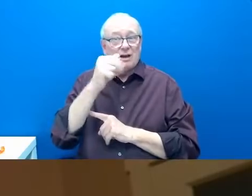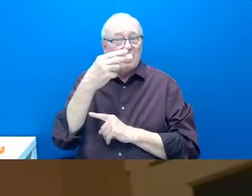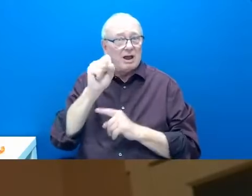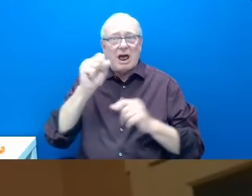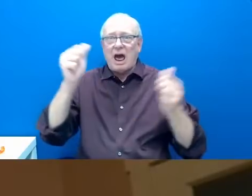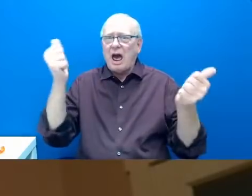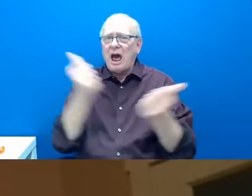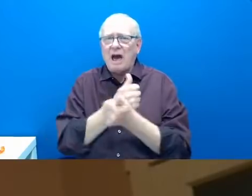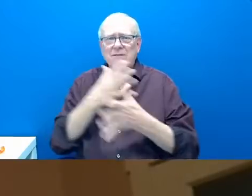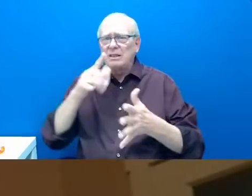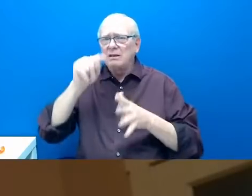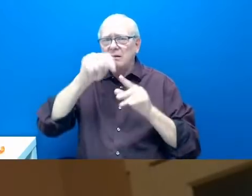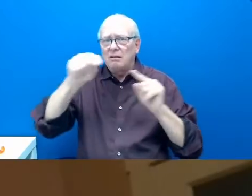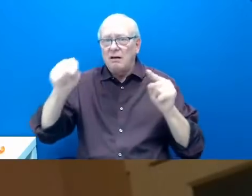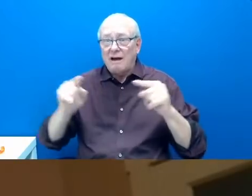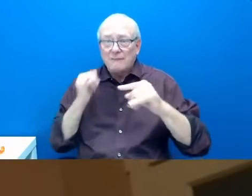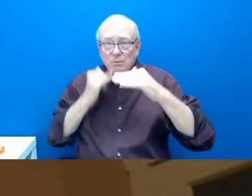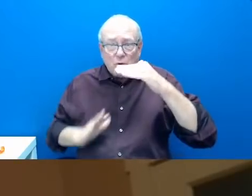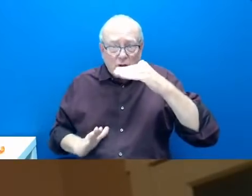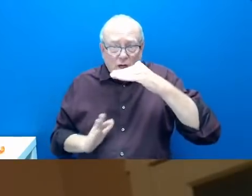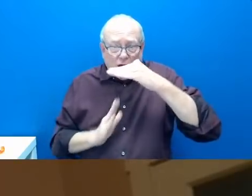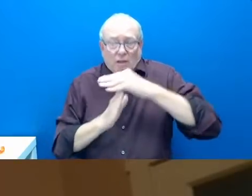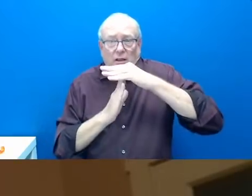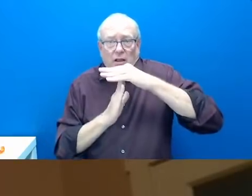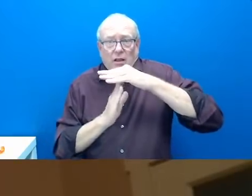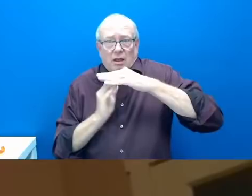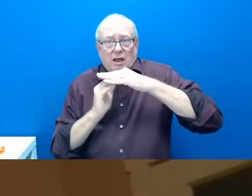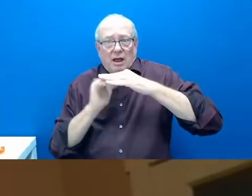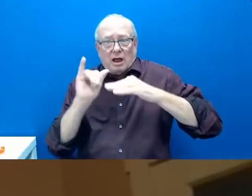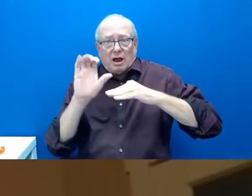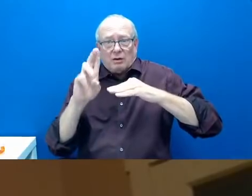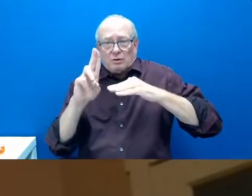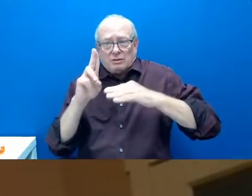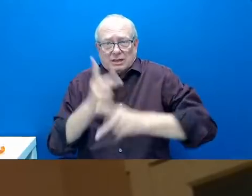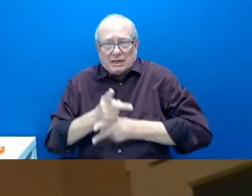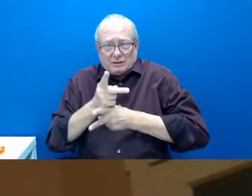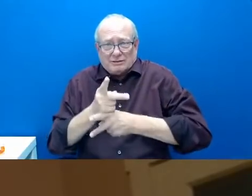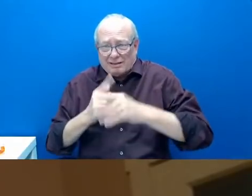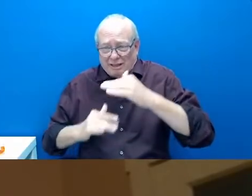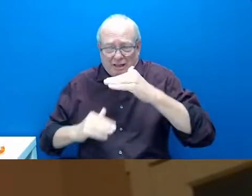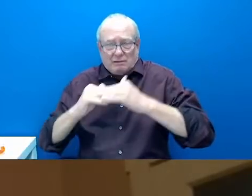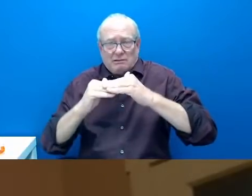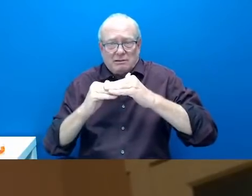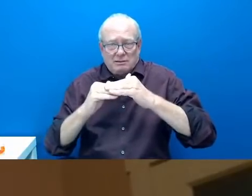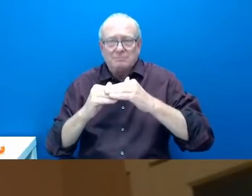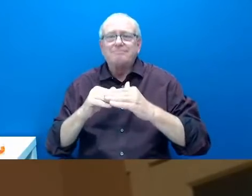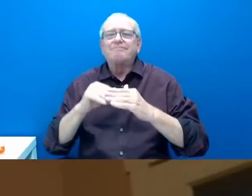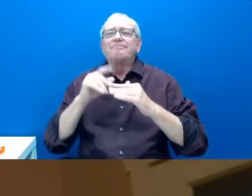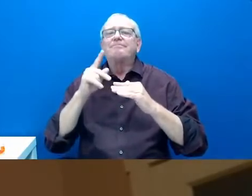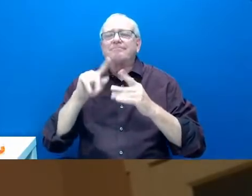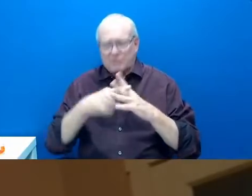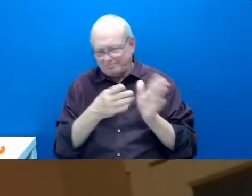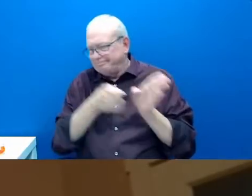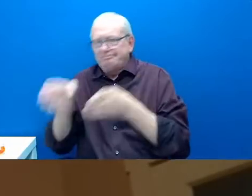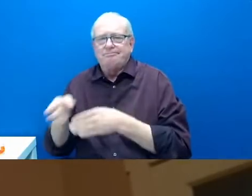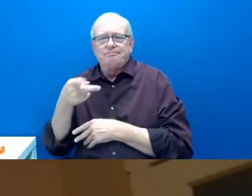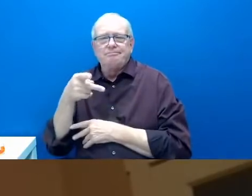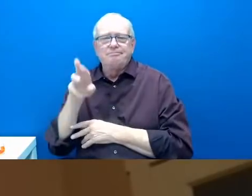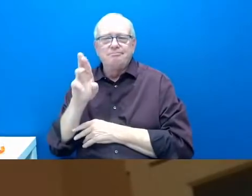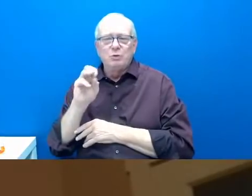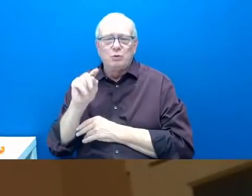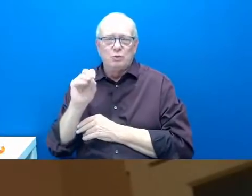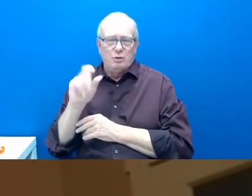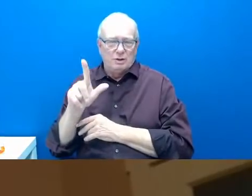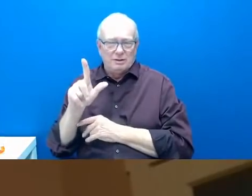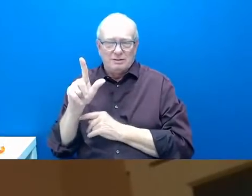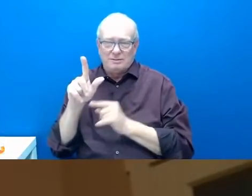instance in which we have critical care capacity concerns, issues, and we have to go into this protocol. So that's a very important point to note, that